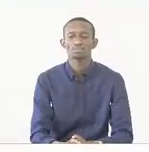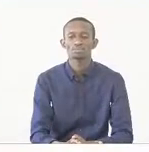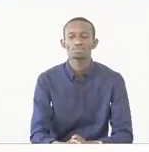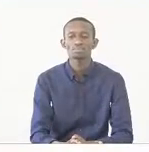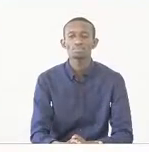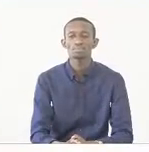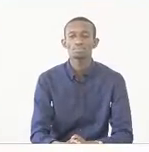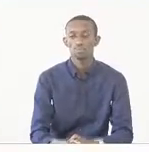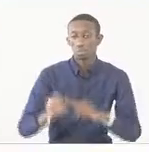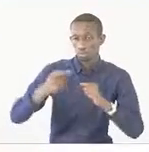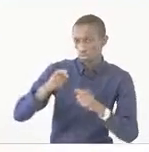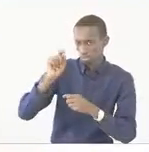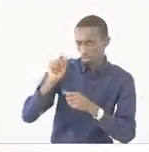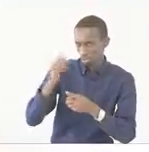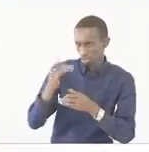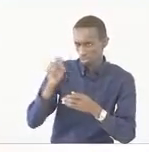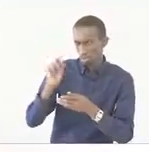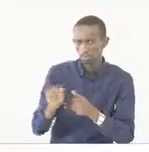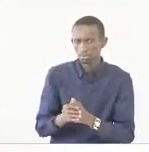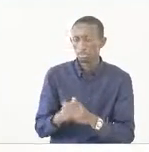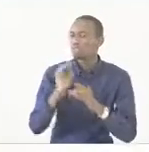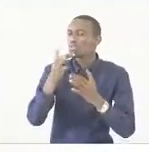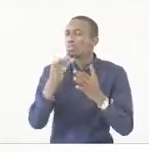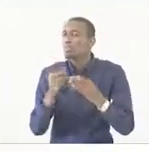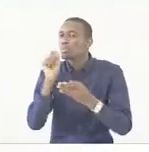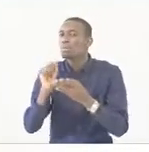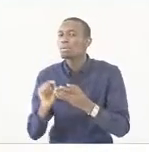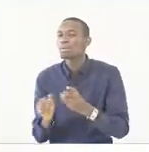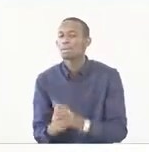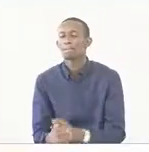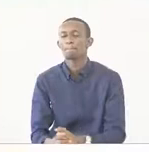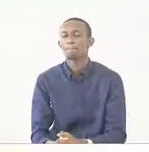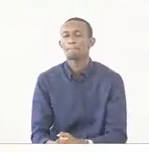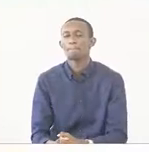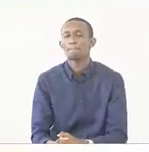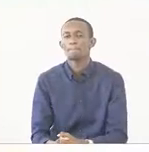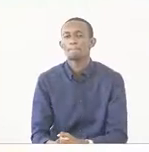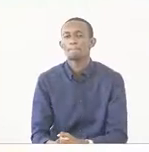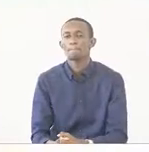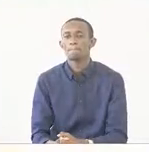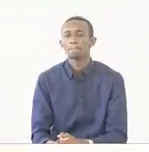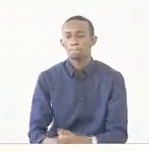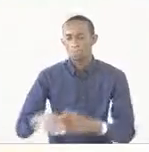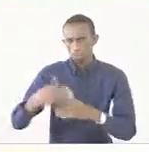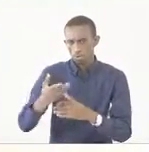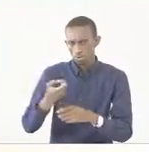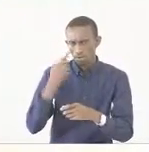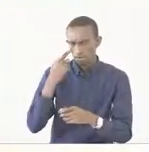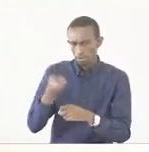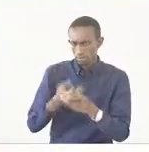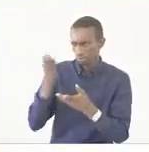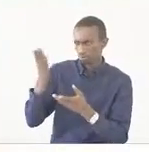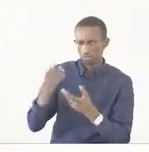can we substitute? If we substitute, then what we have from this